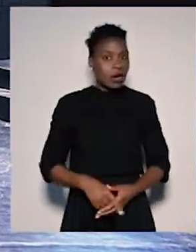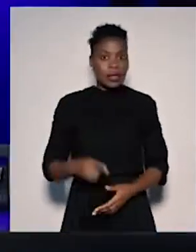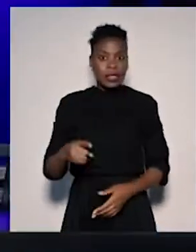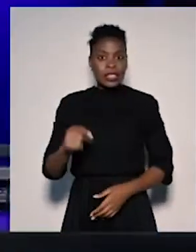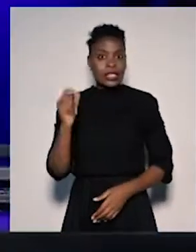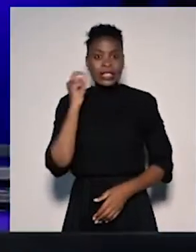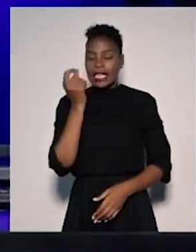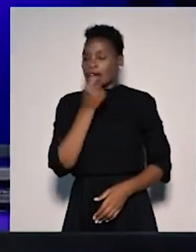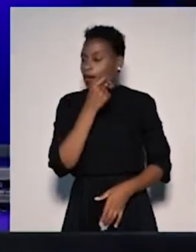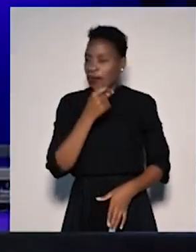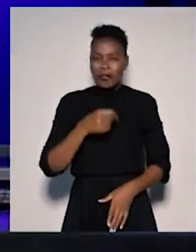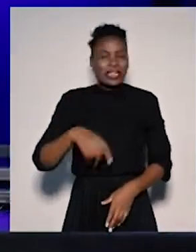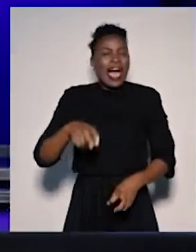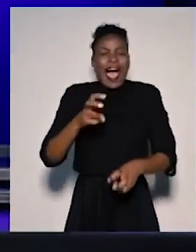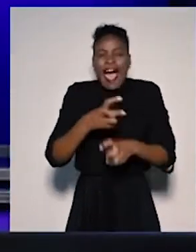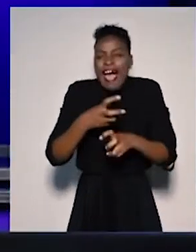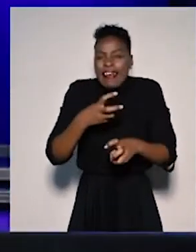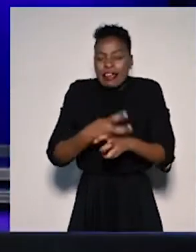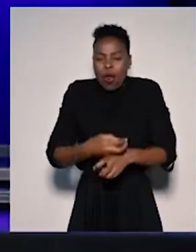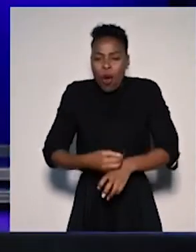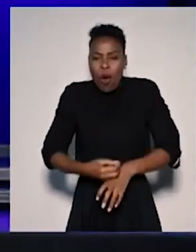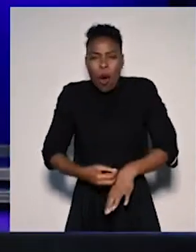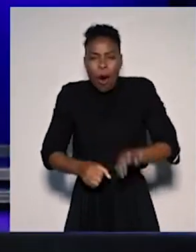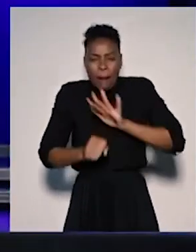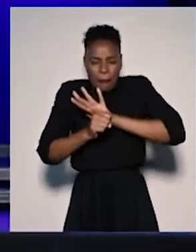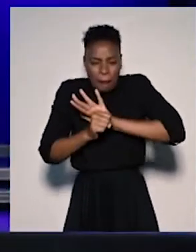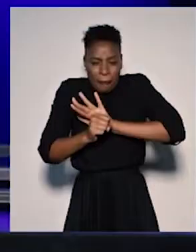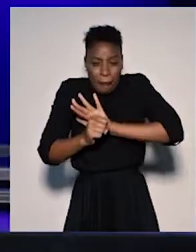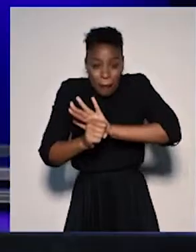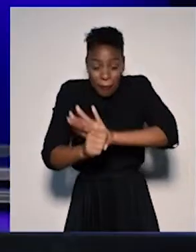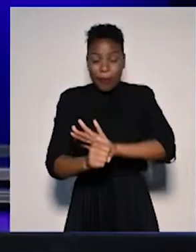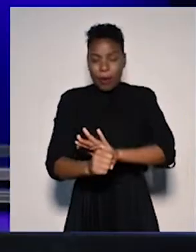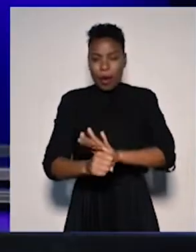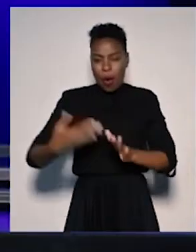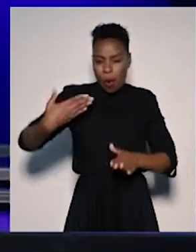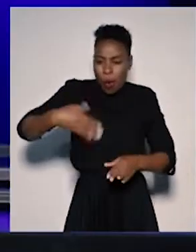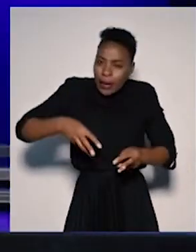40%. But it's when we push, now we want our way.